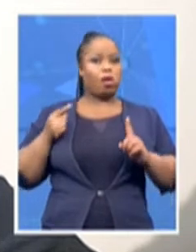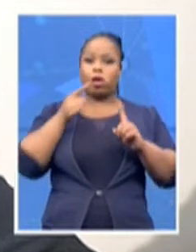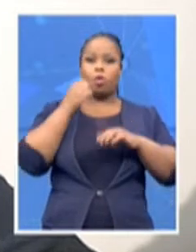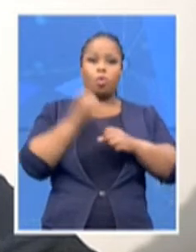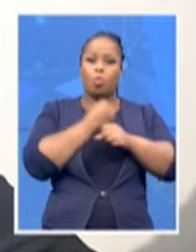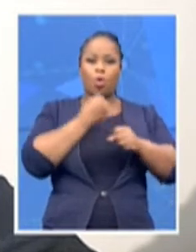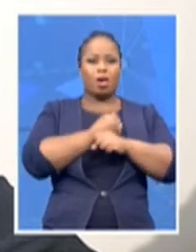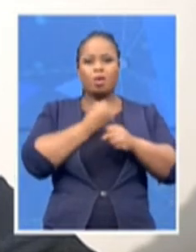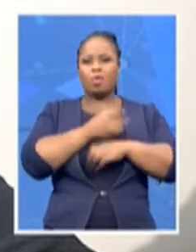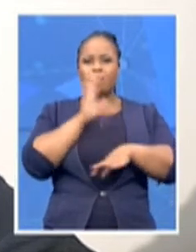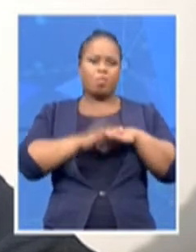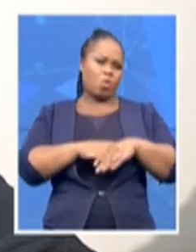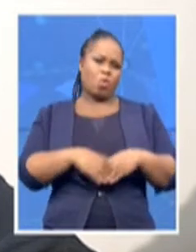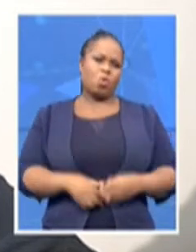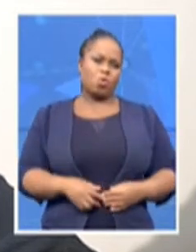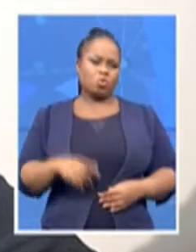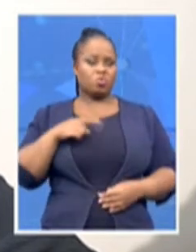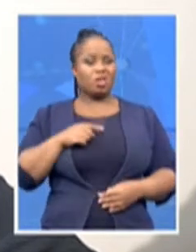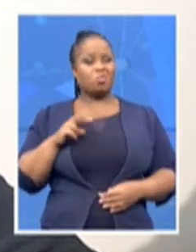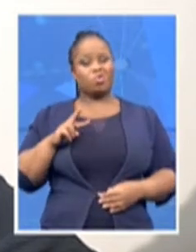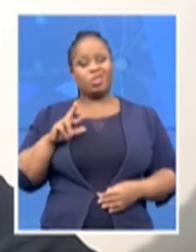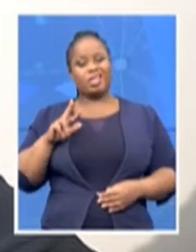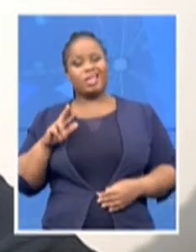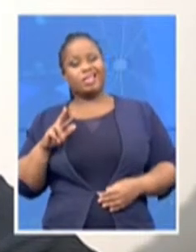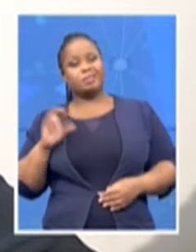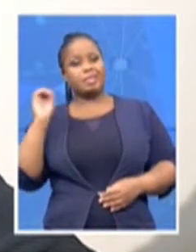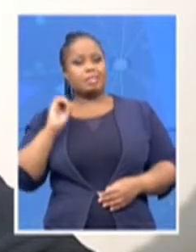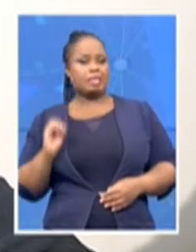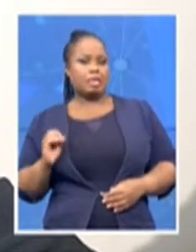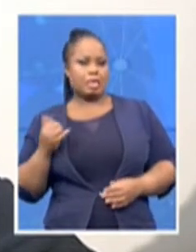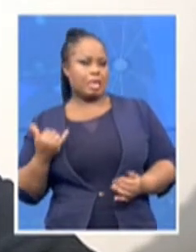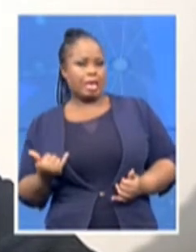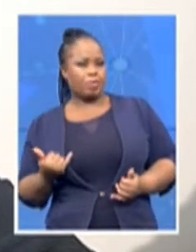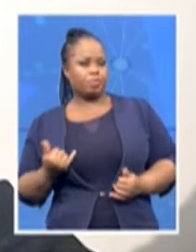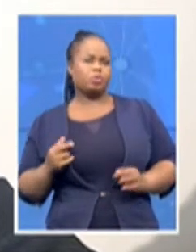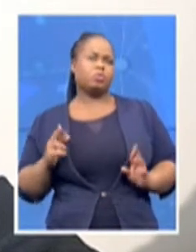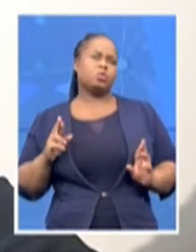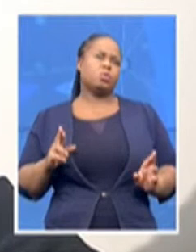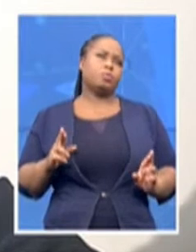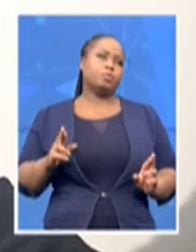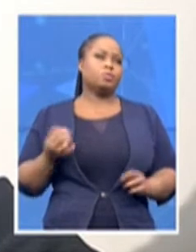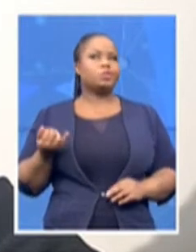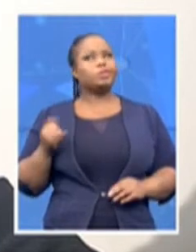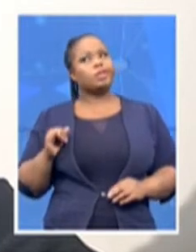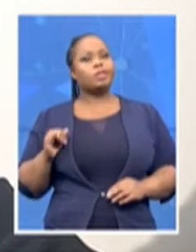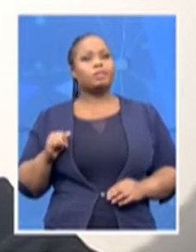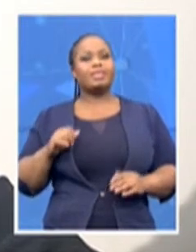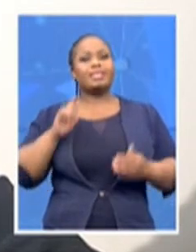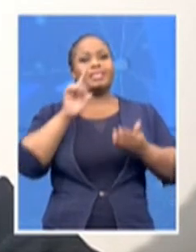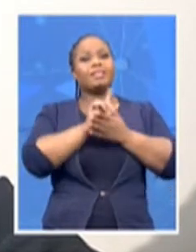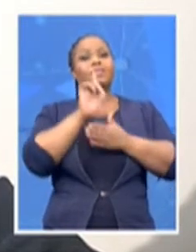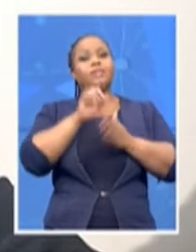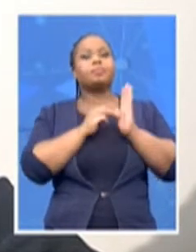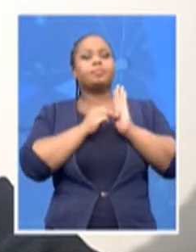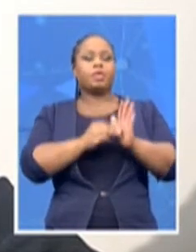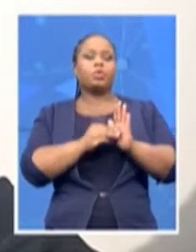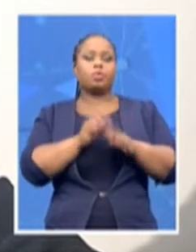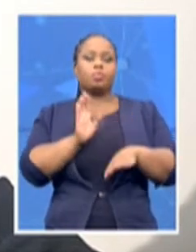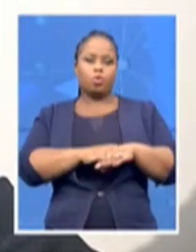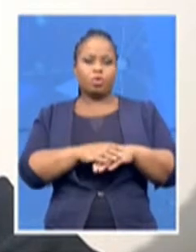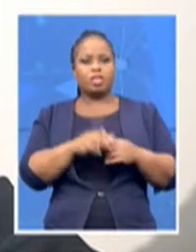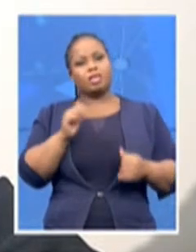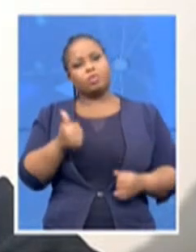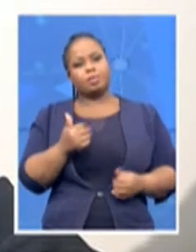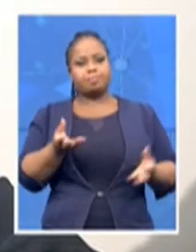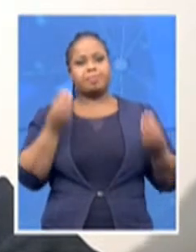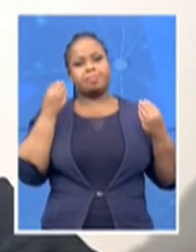we can still reach another 17 million, which will take us to 70. Now,